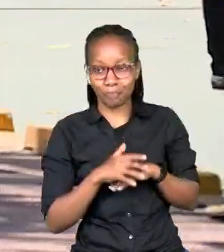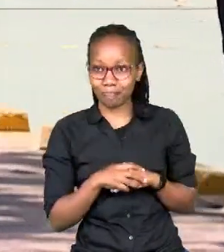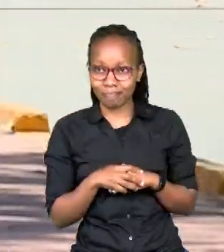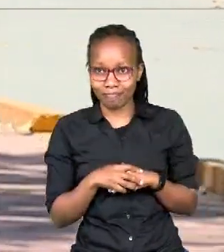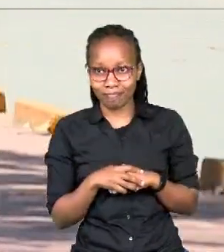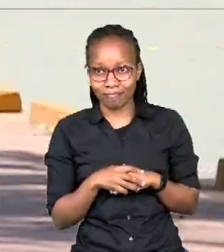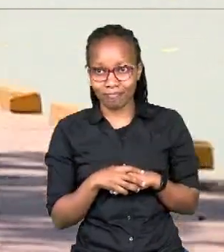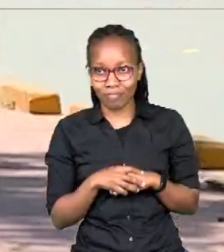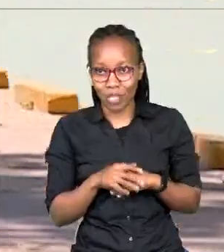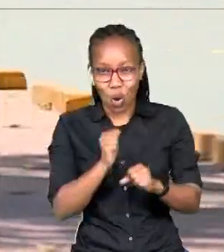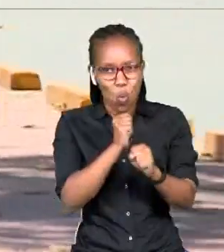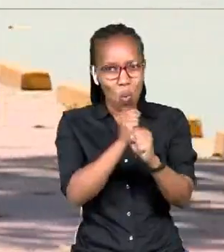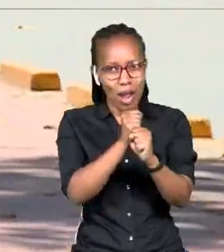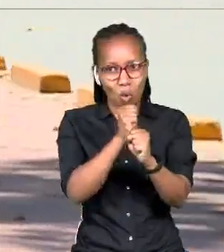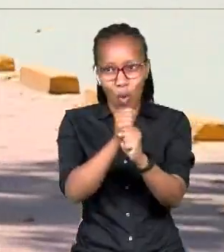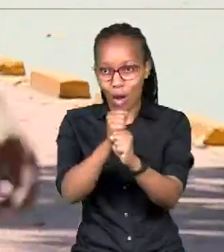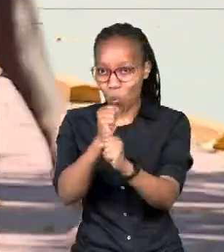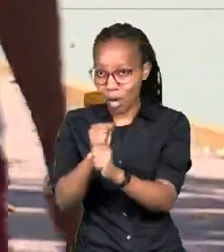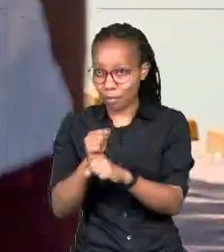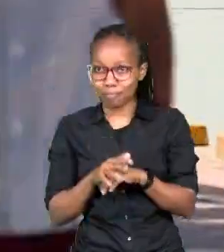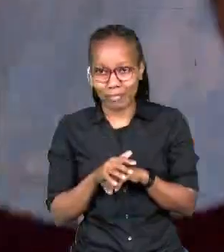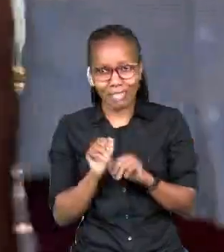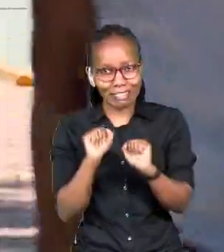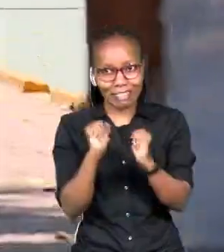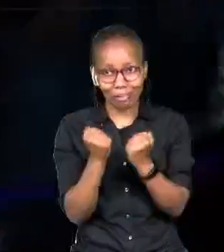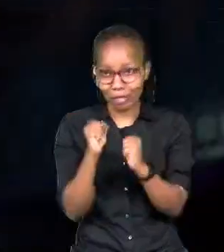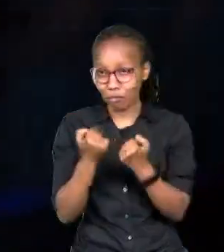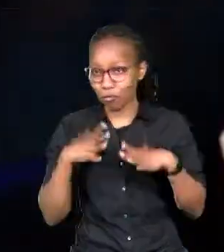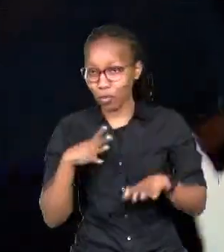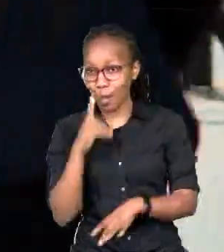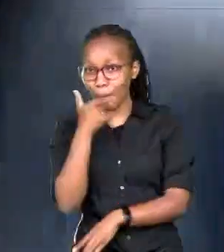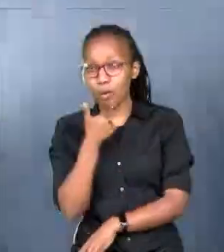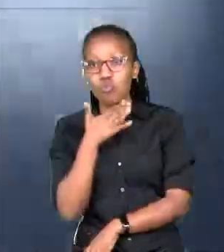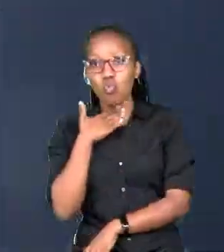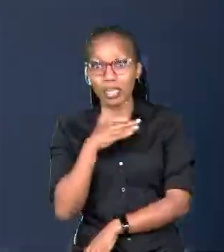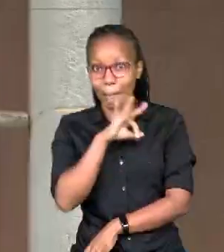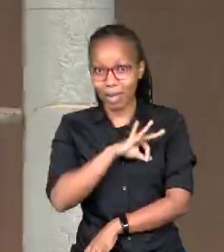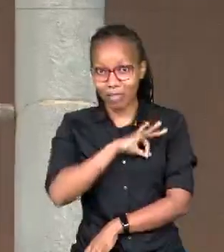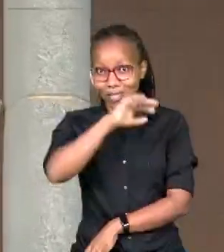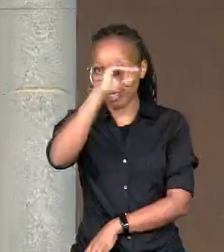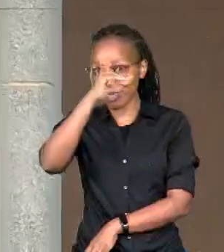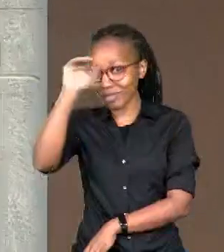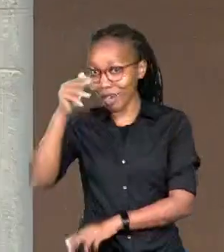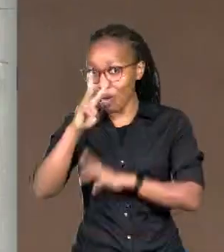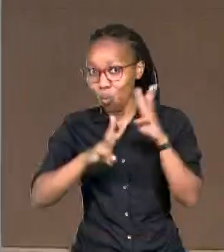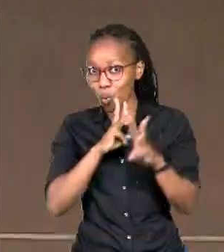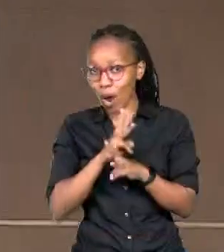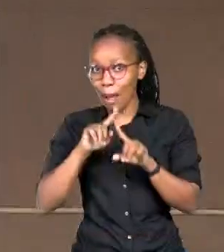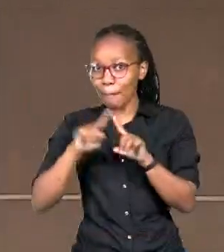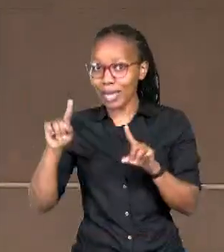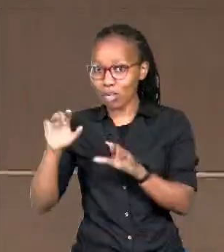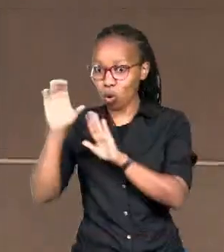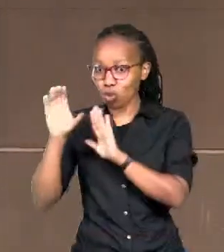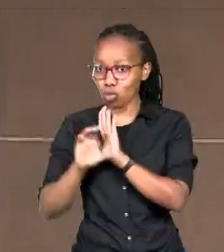time, the phrase "work is work" has been a refuge for many seeking to earn a living in major cities across the world. But under the Kenyan